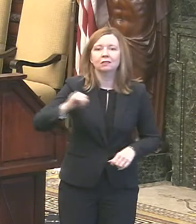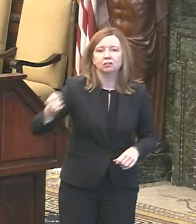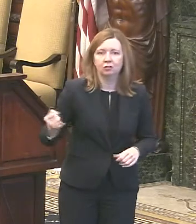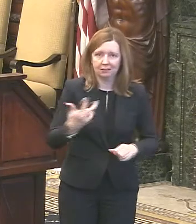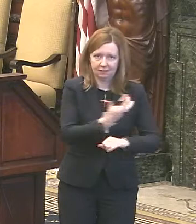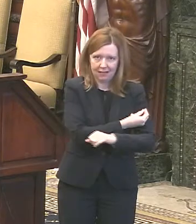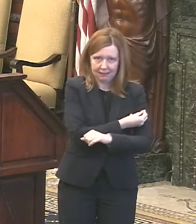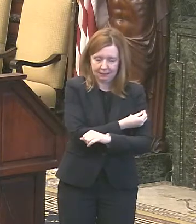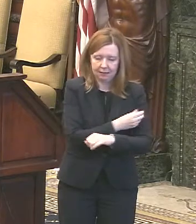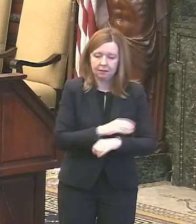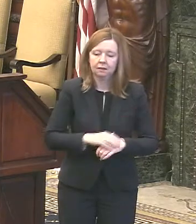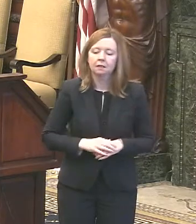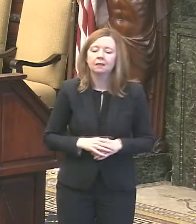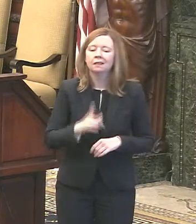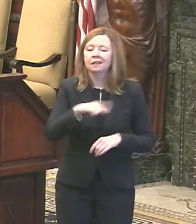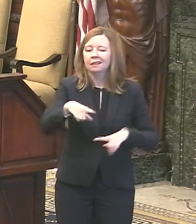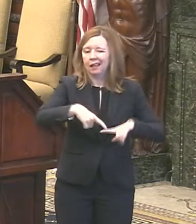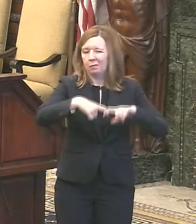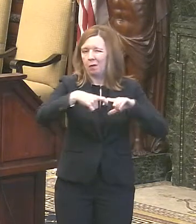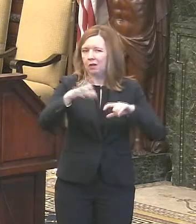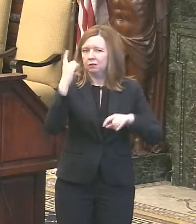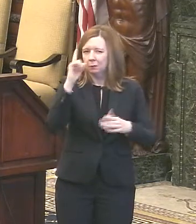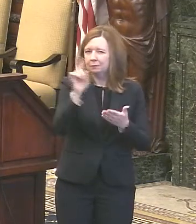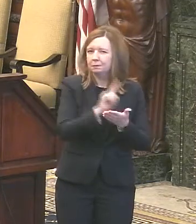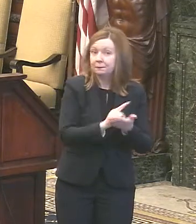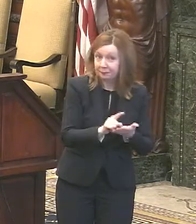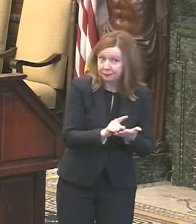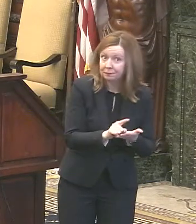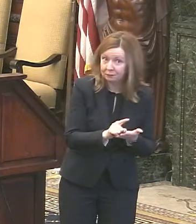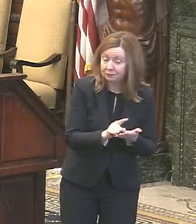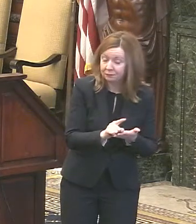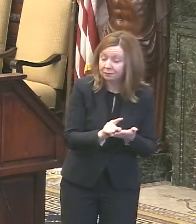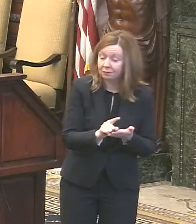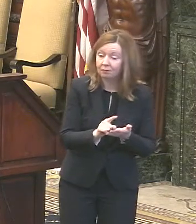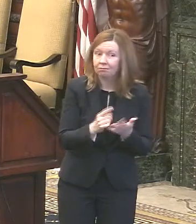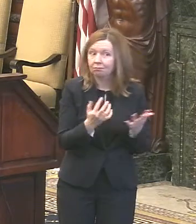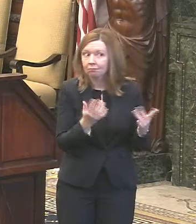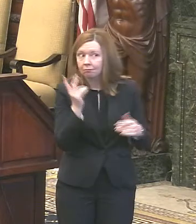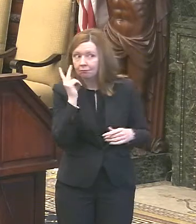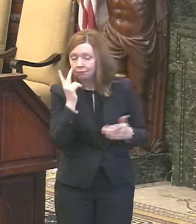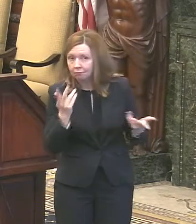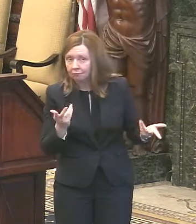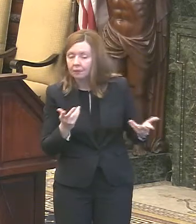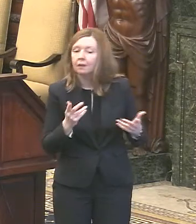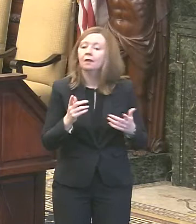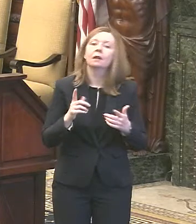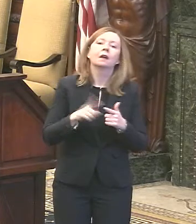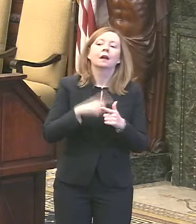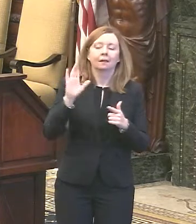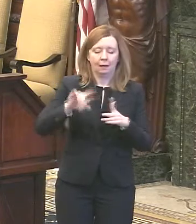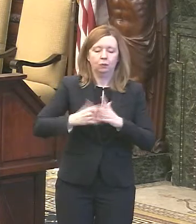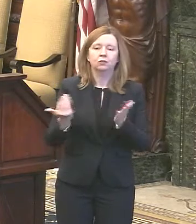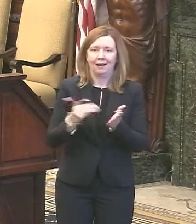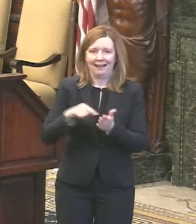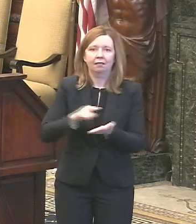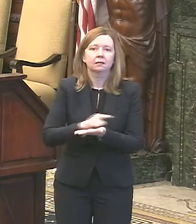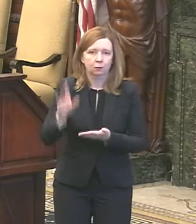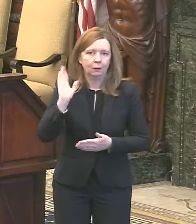vaccine. So they paused for about a week while the nation paused on Johnson & Johnson vaccine. Those clinics are going to restart this